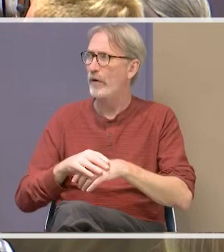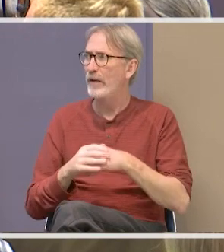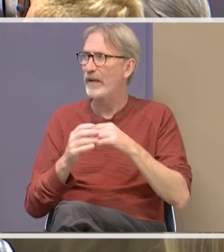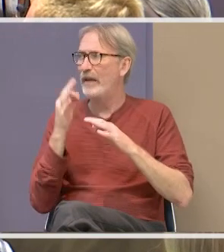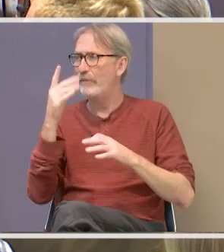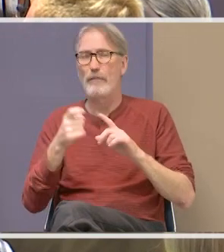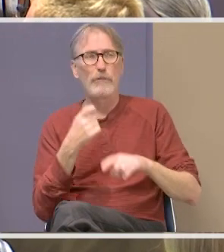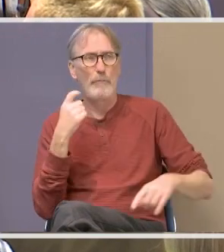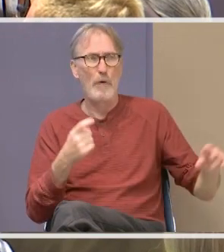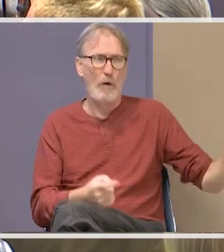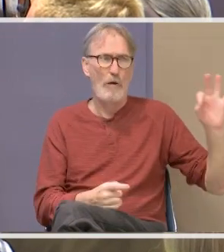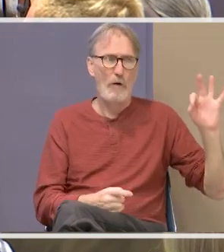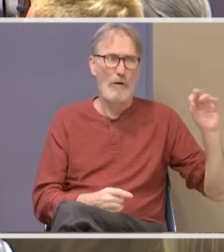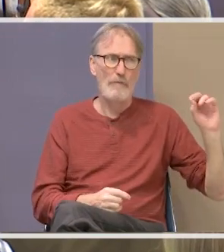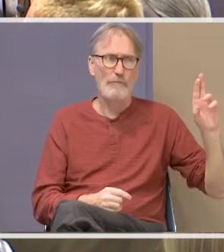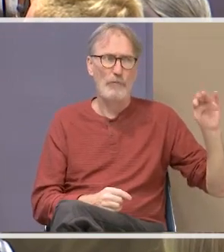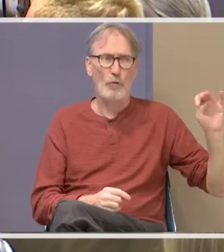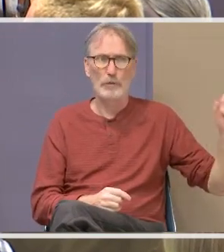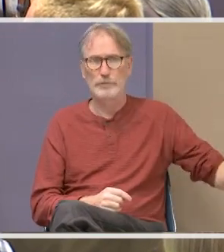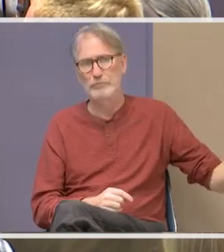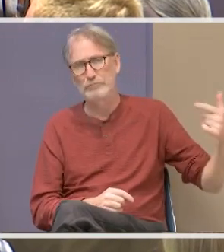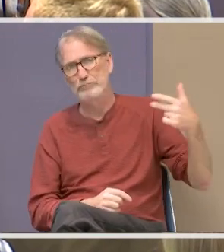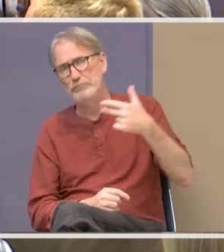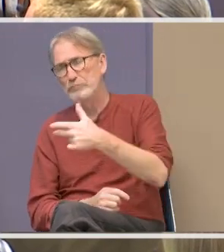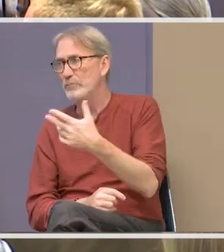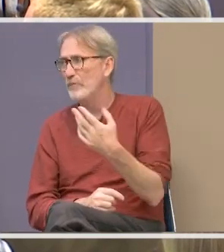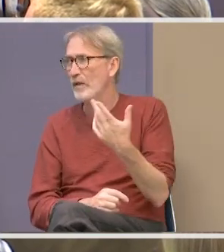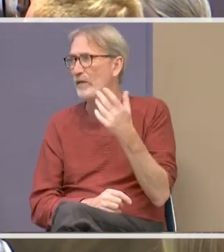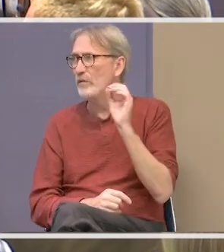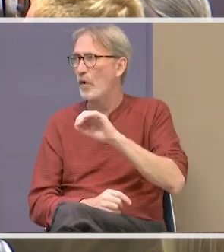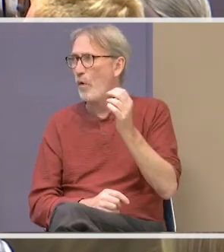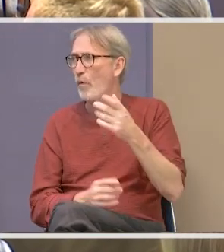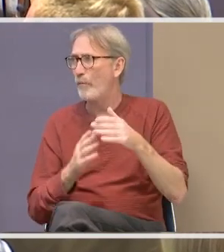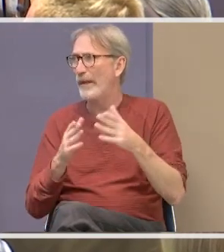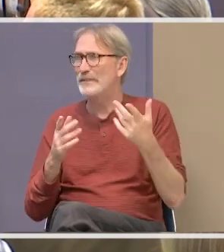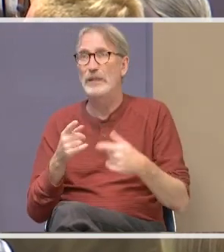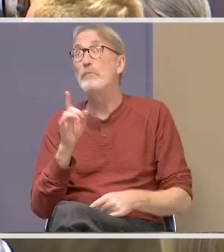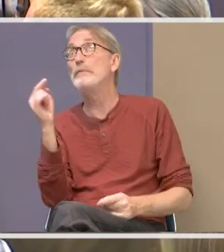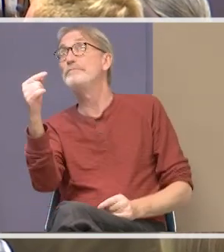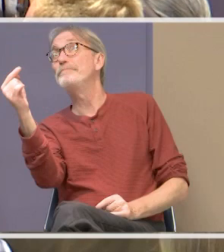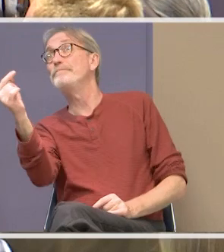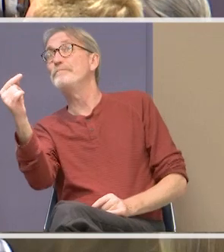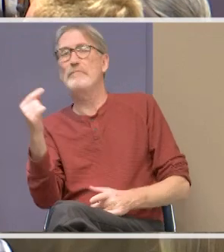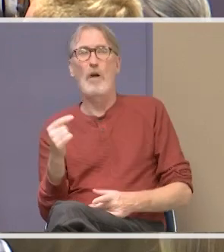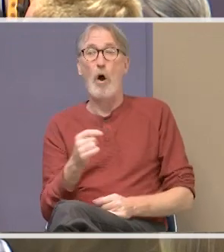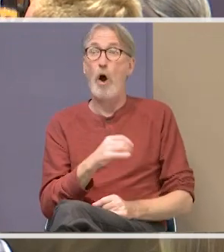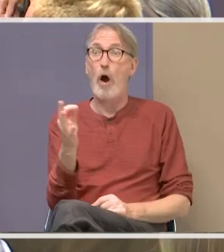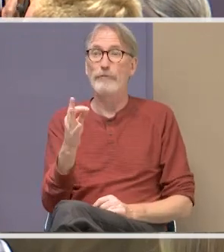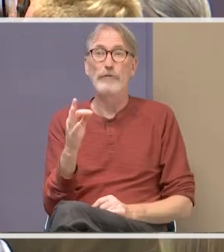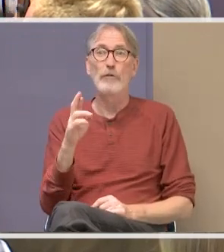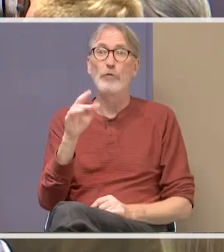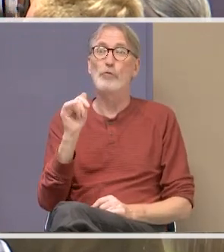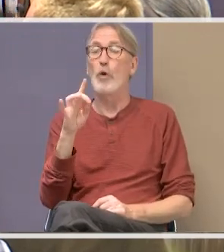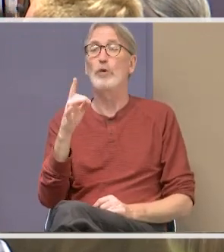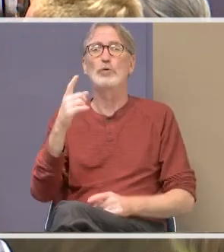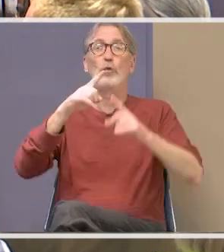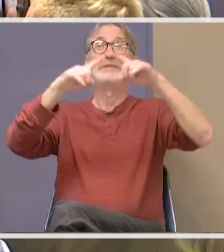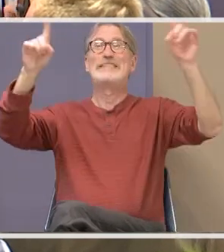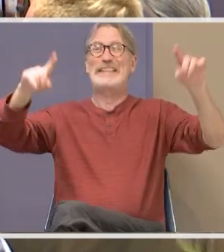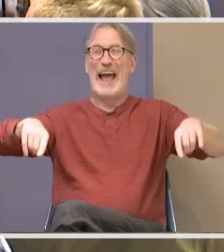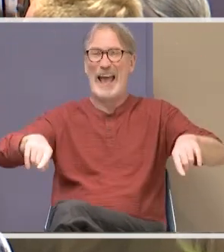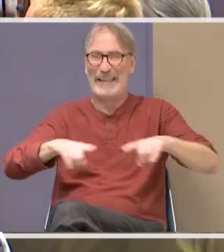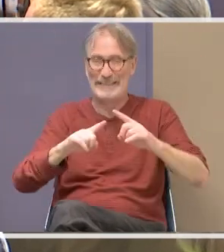coming from Forbes Avenue and you're crossing, there's nowhere that points you to get you off the road and get you onto the bike path right